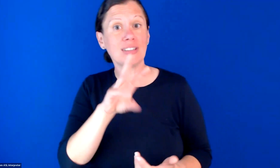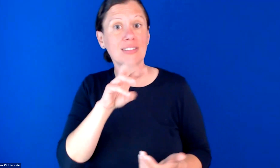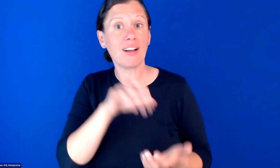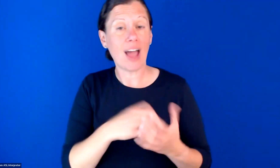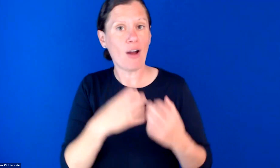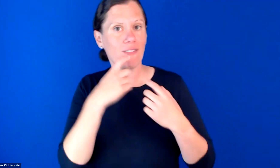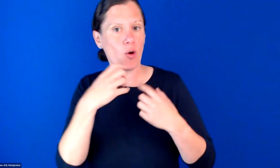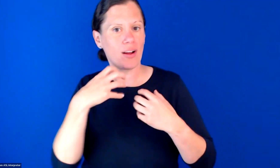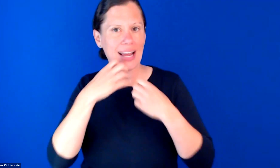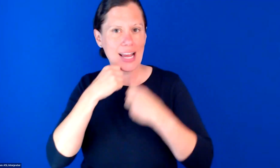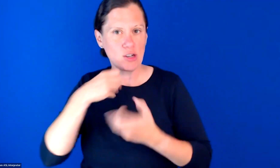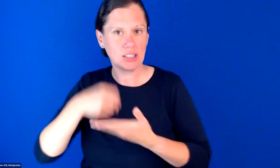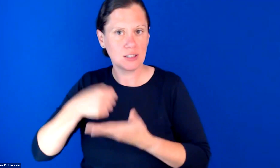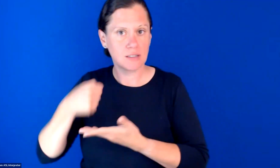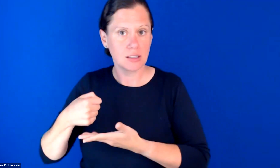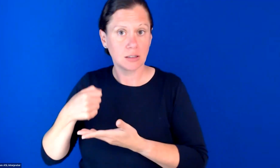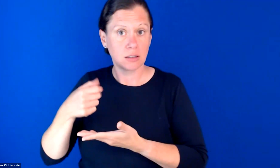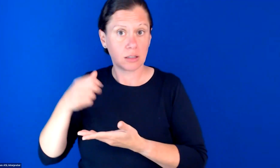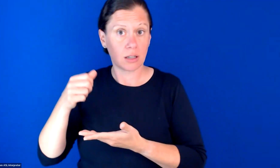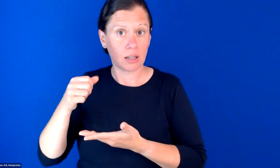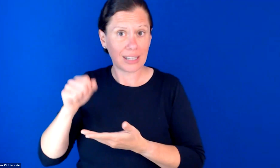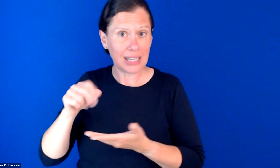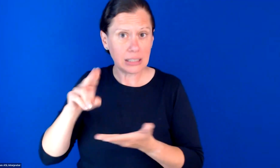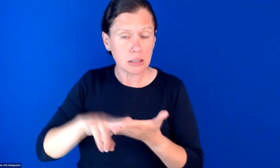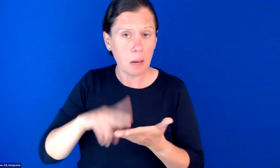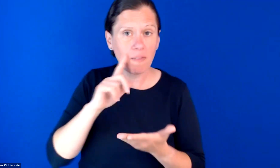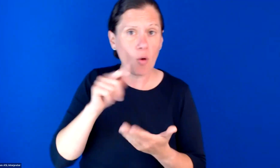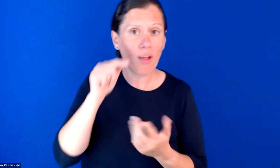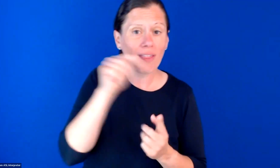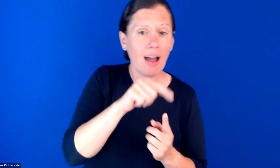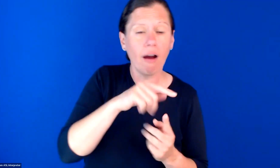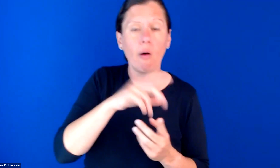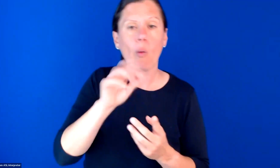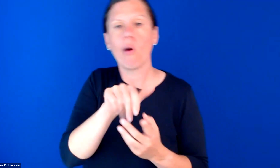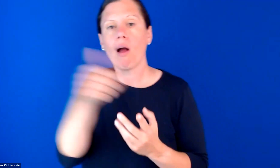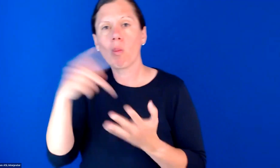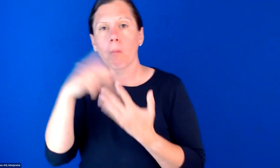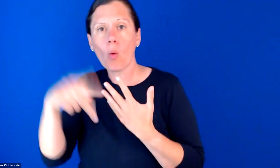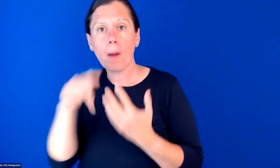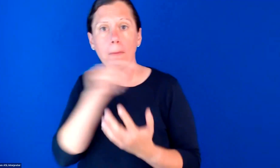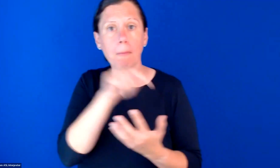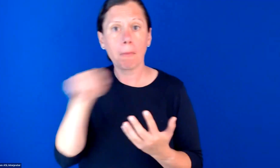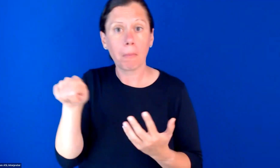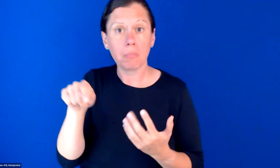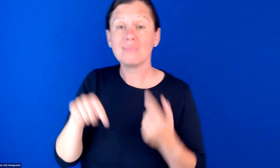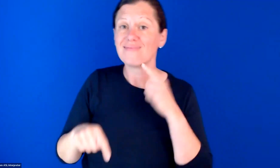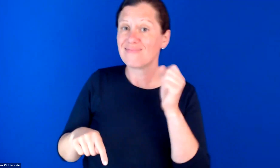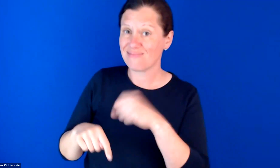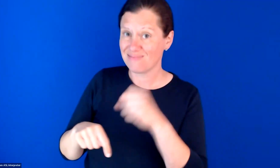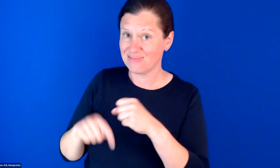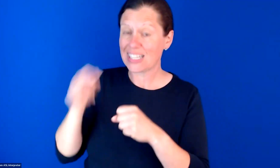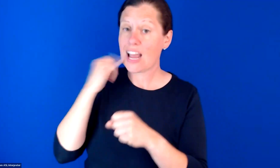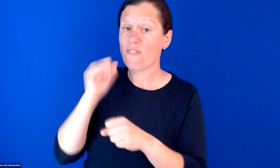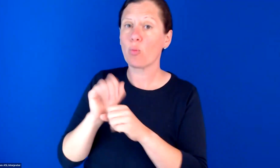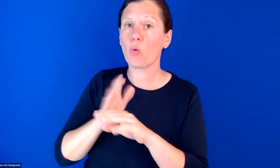program? They could, if they worked for 500 hours a year and contributed, then they